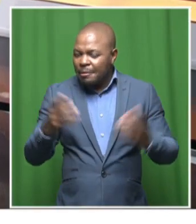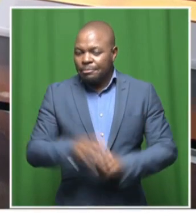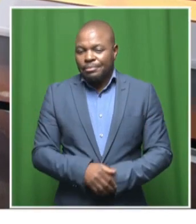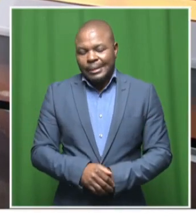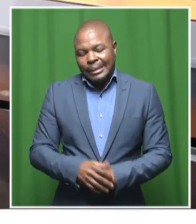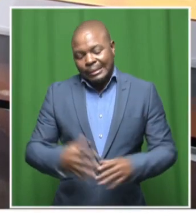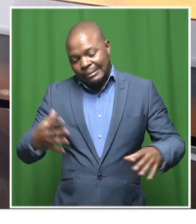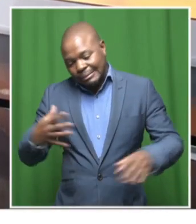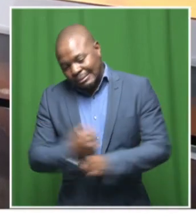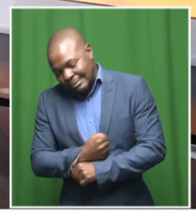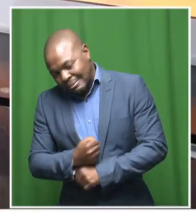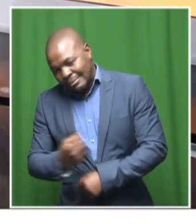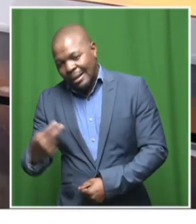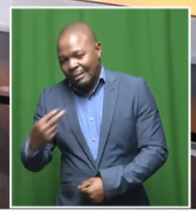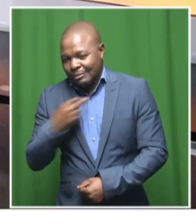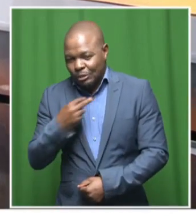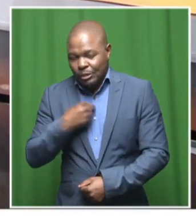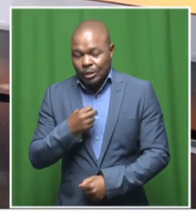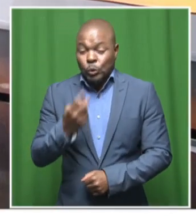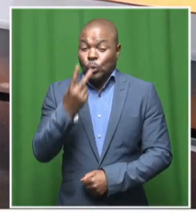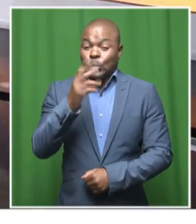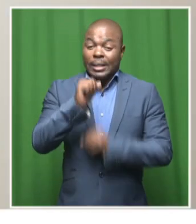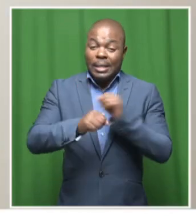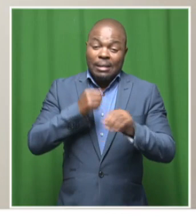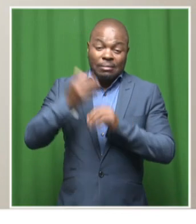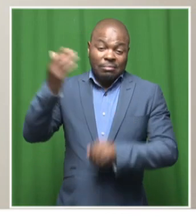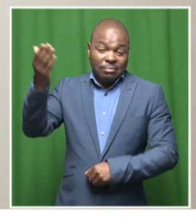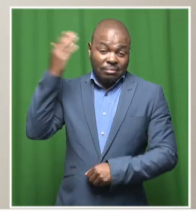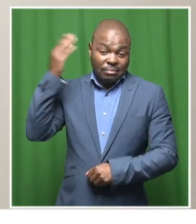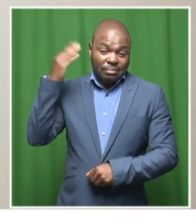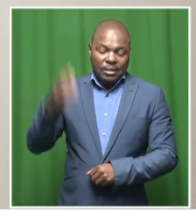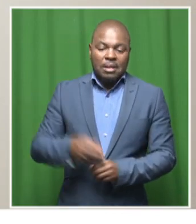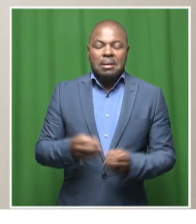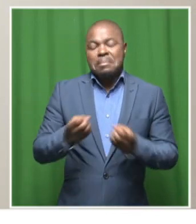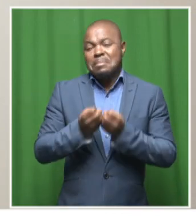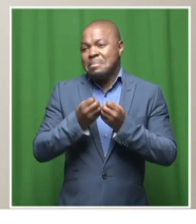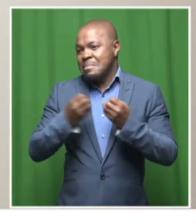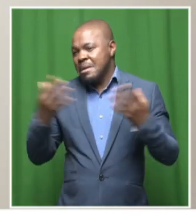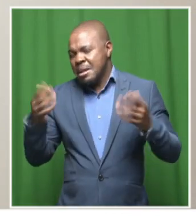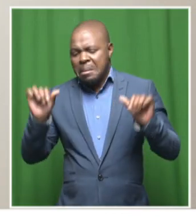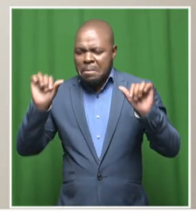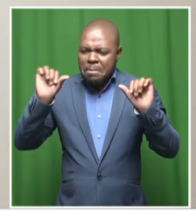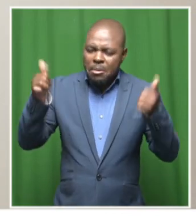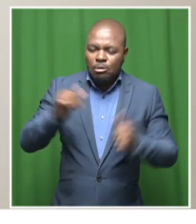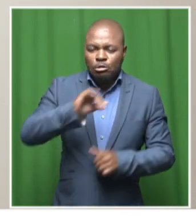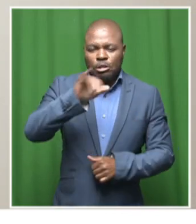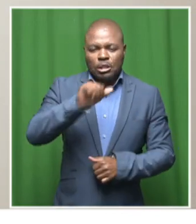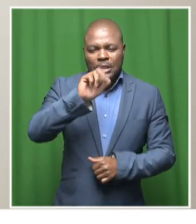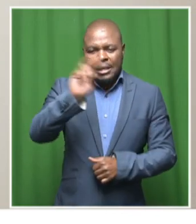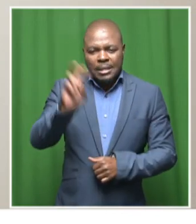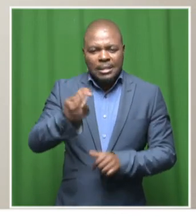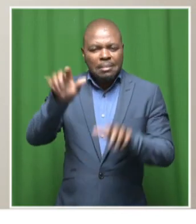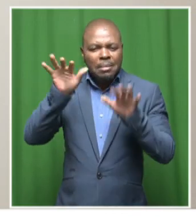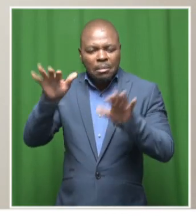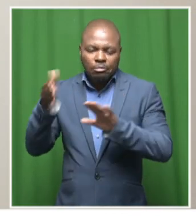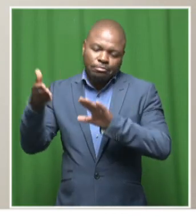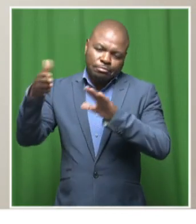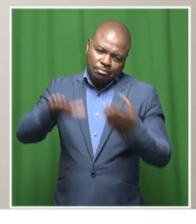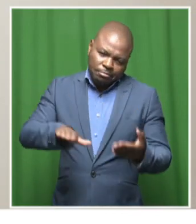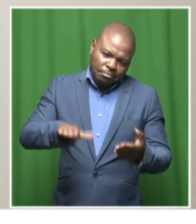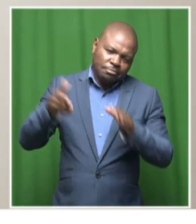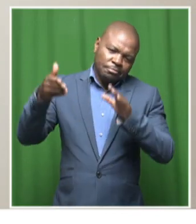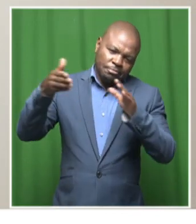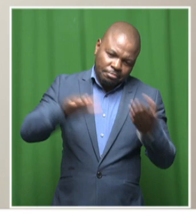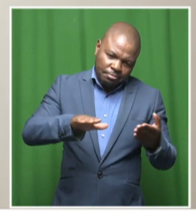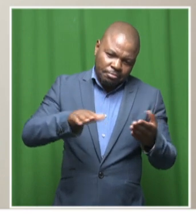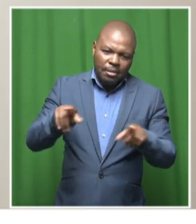It's unfortunate that over the past 20 years, we've actually lost a lot of great jazz musicians along the